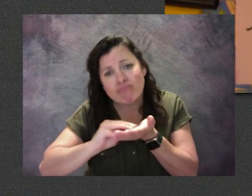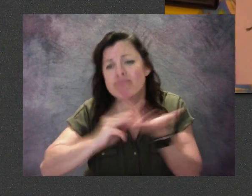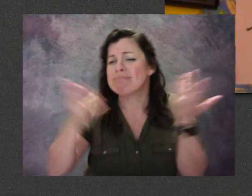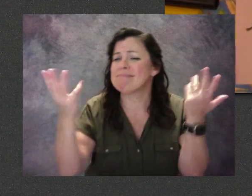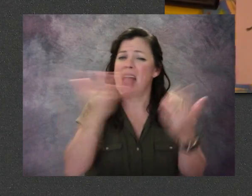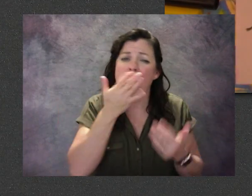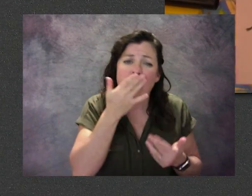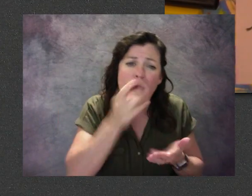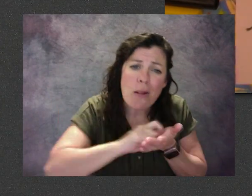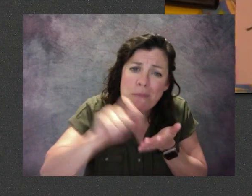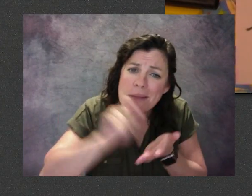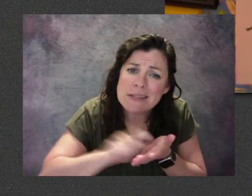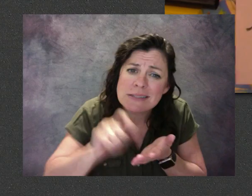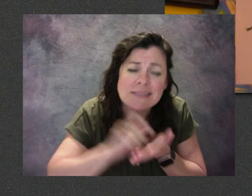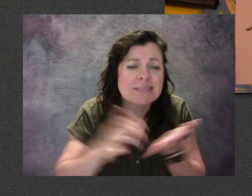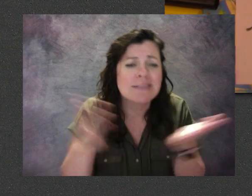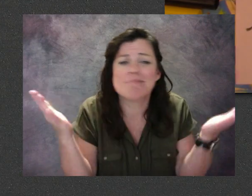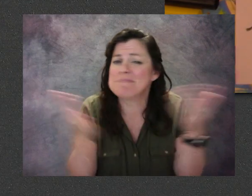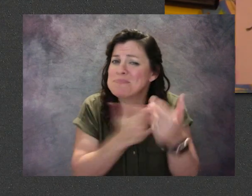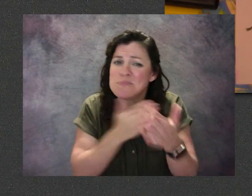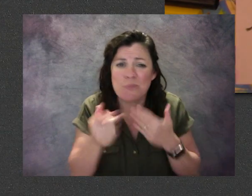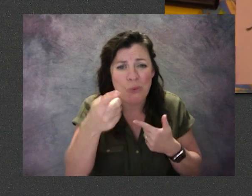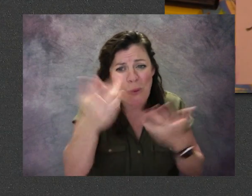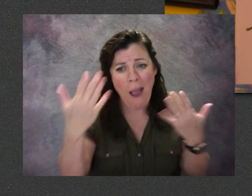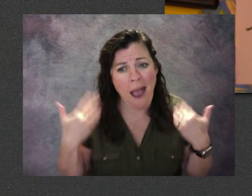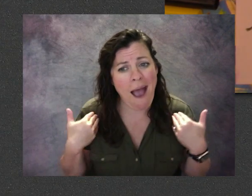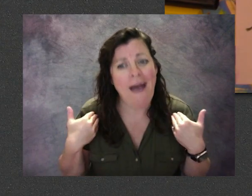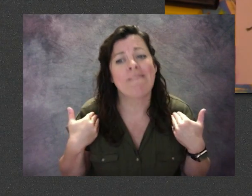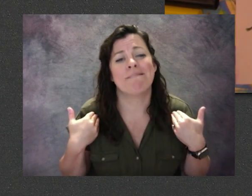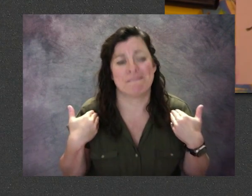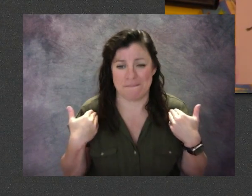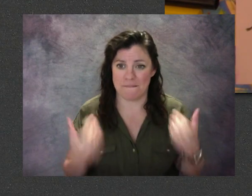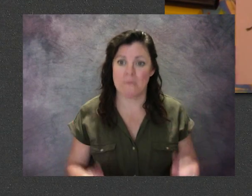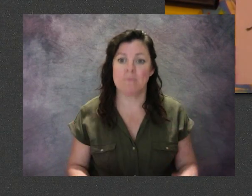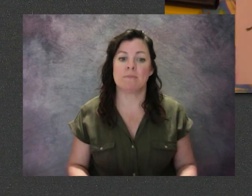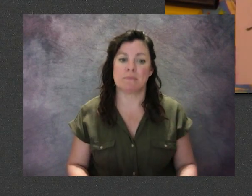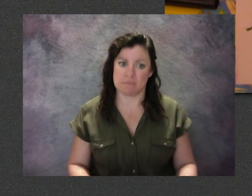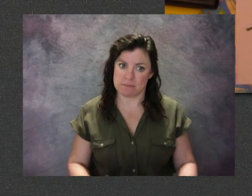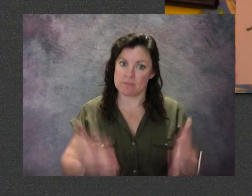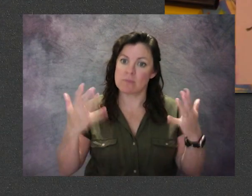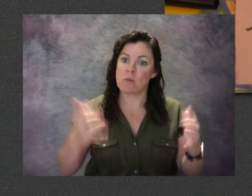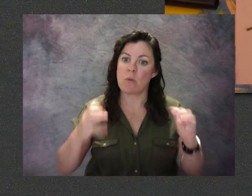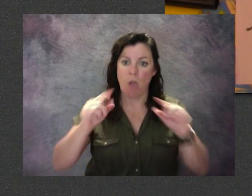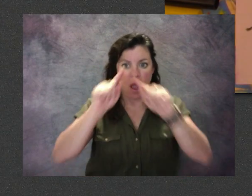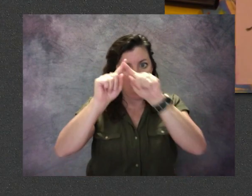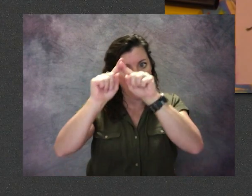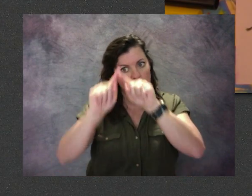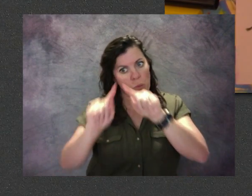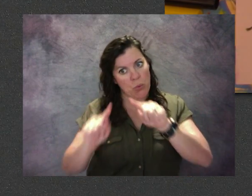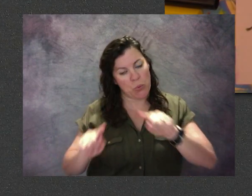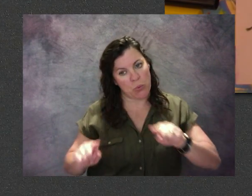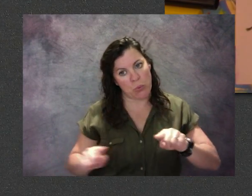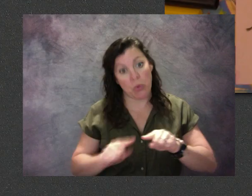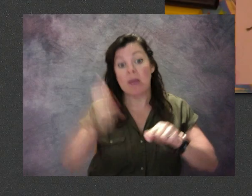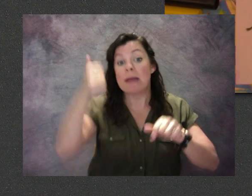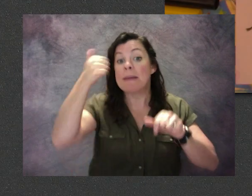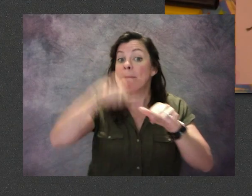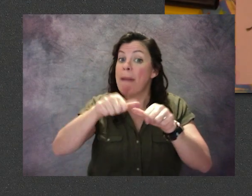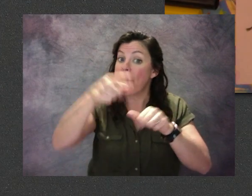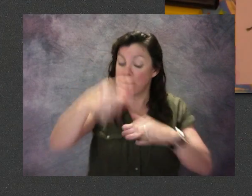I'm making sure I go all the way to the edges. Remember, that's why we have our messy mat, so we can do that.